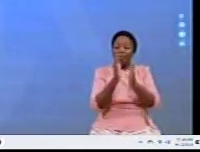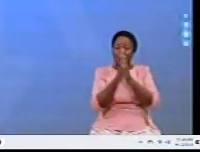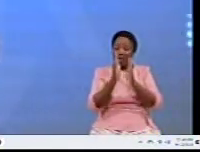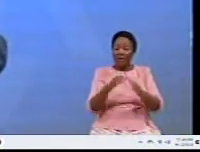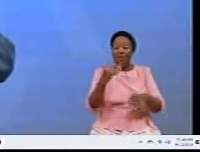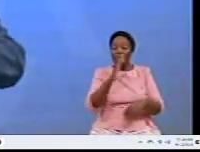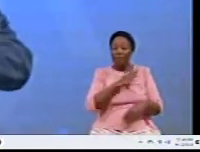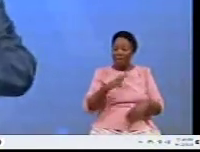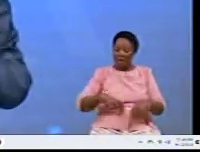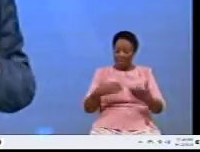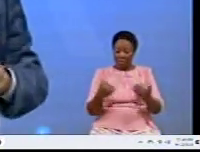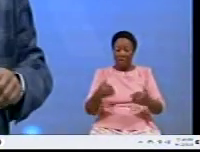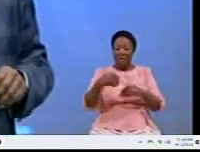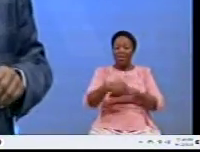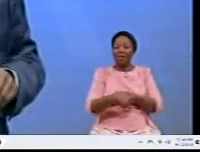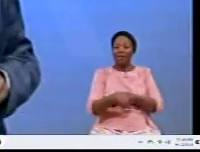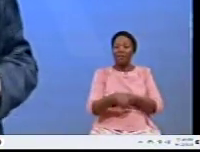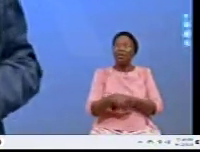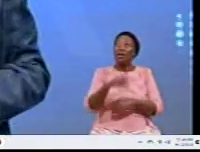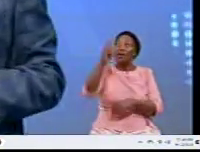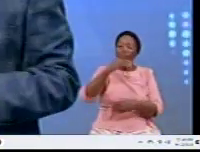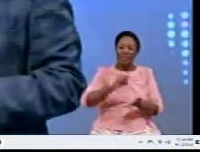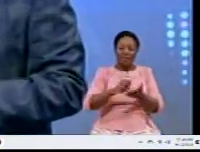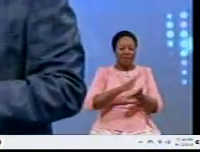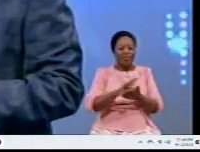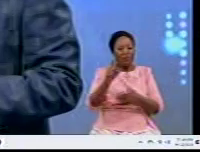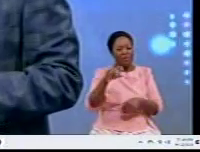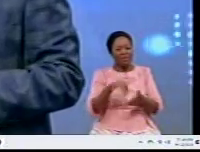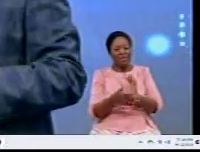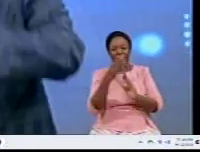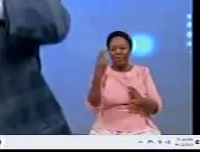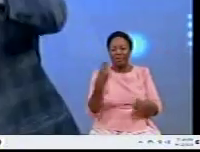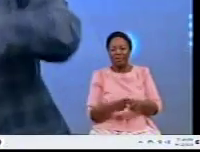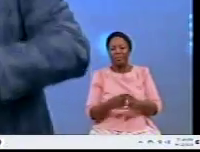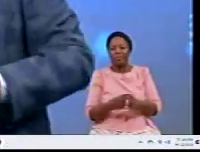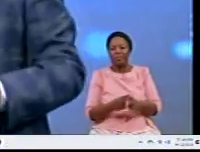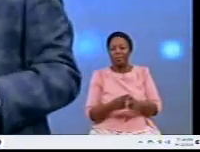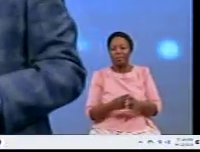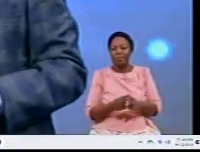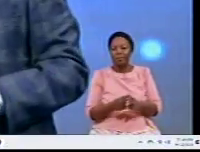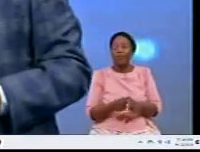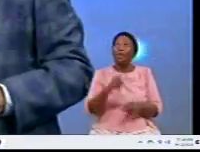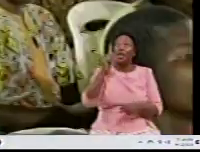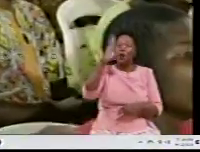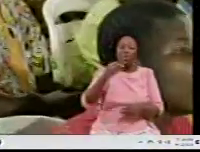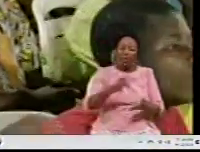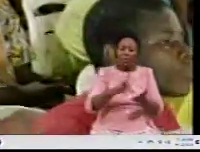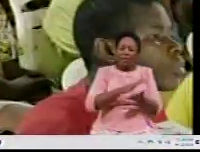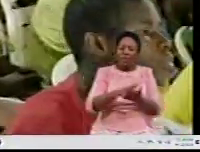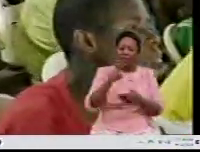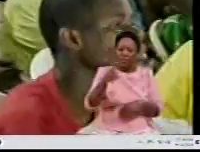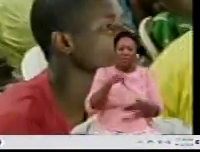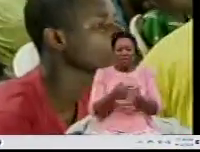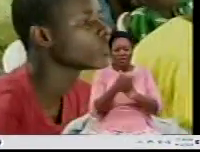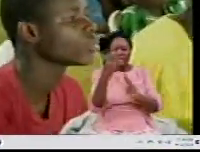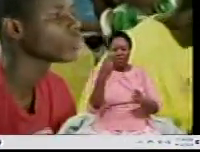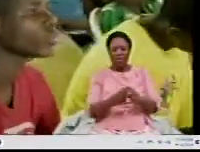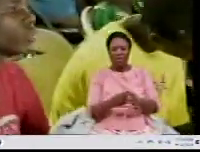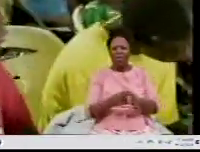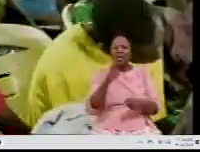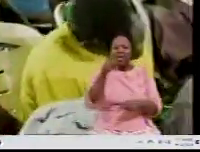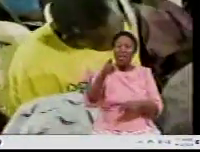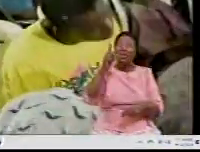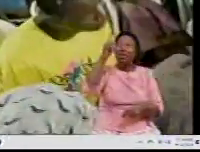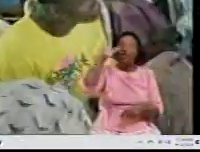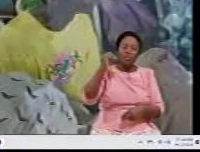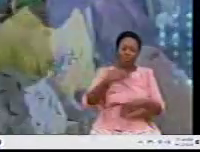Christ tonight, it will sanctify you. It will purify you. It will make you